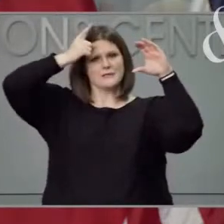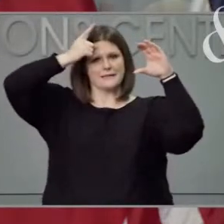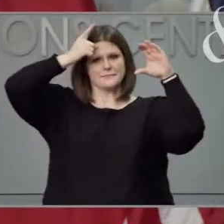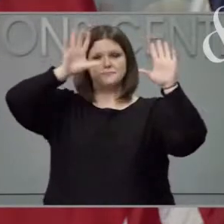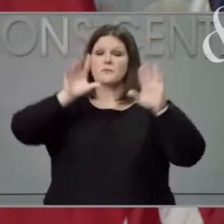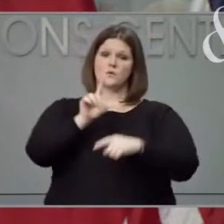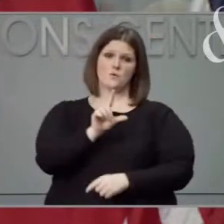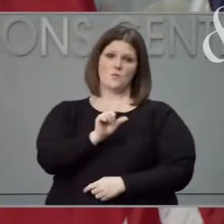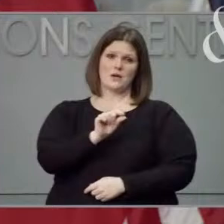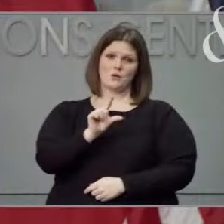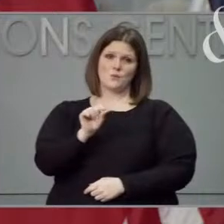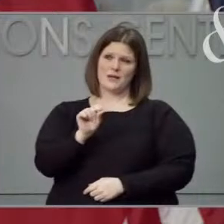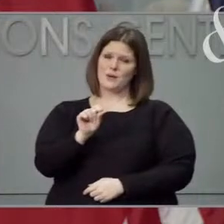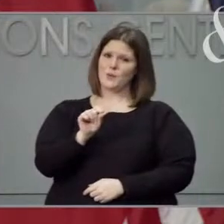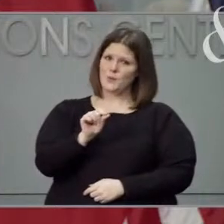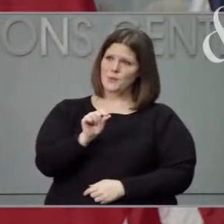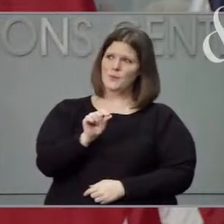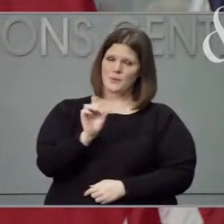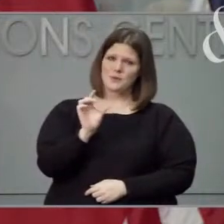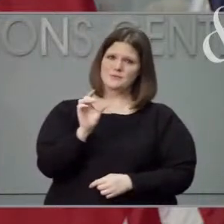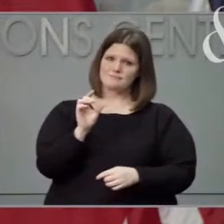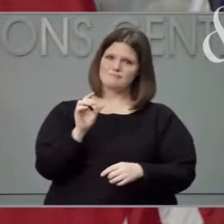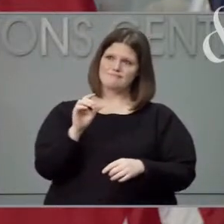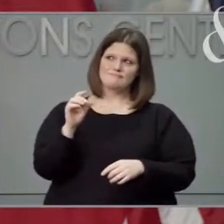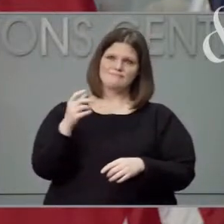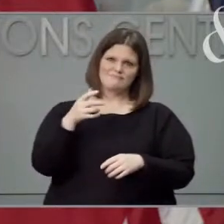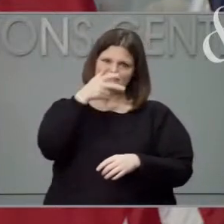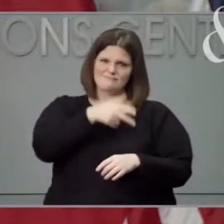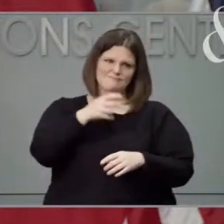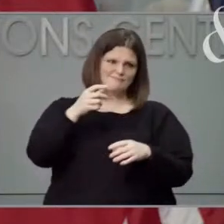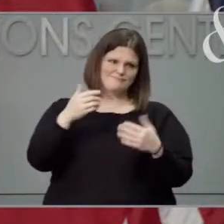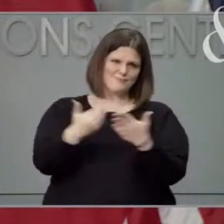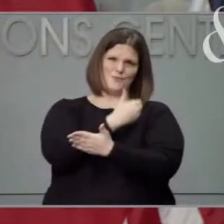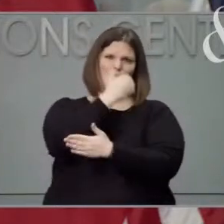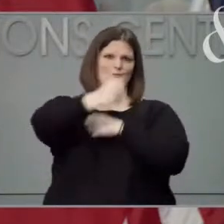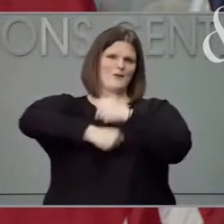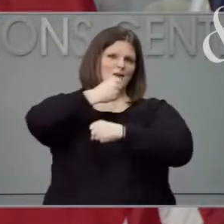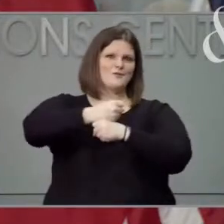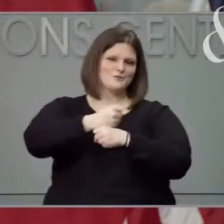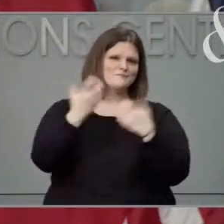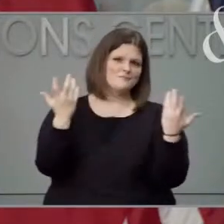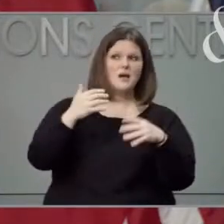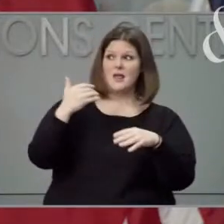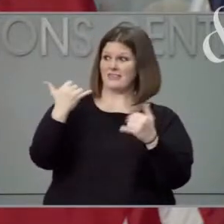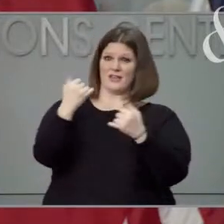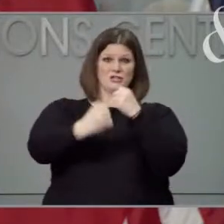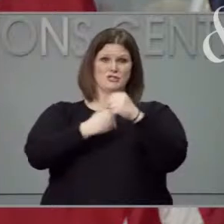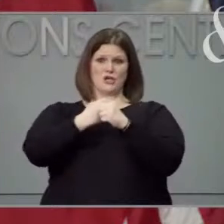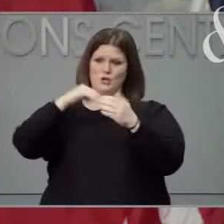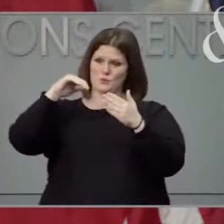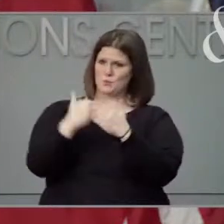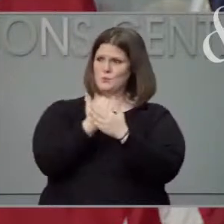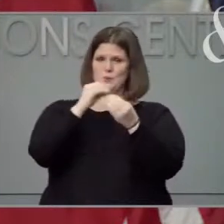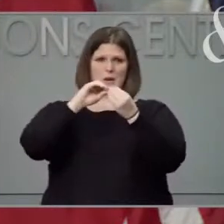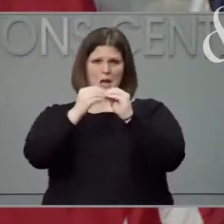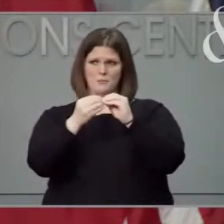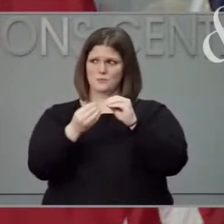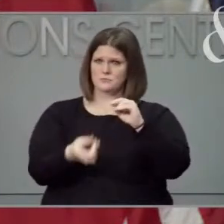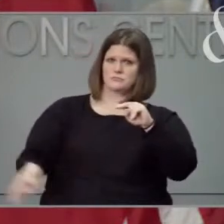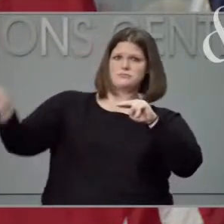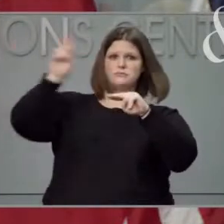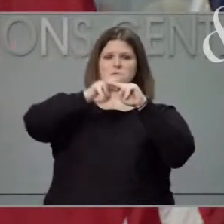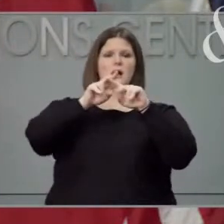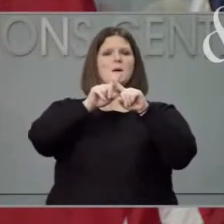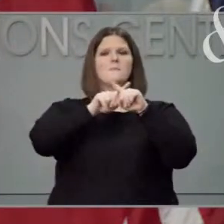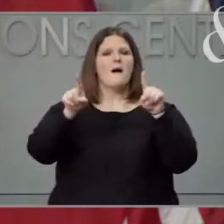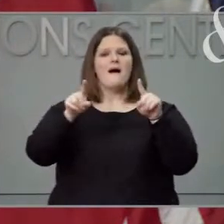2020 may have been an unprecedented year. We may have had unprecedented turnout, but the conduct of elections did not change